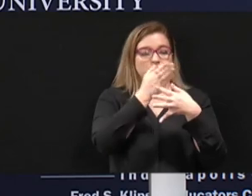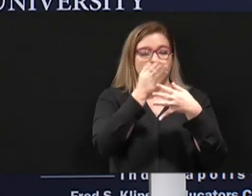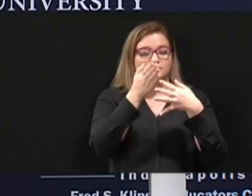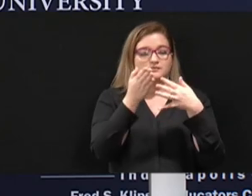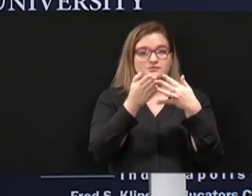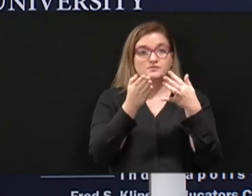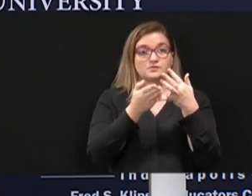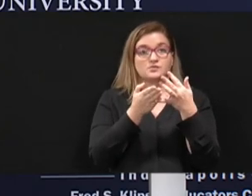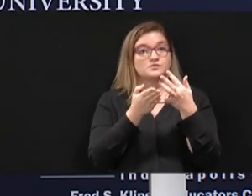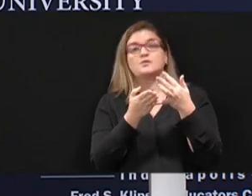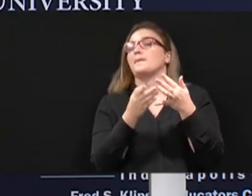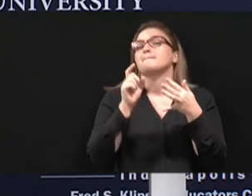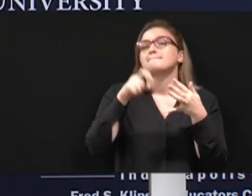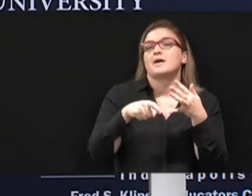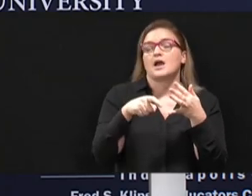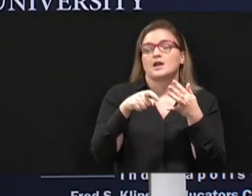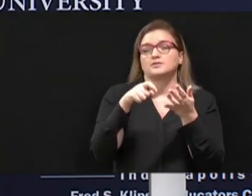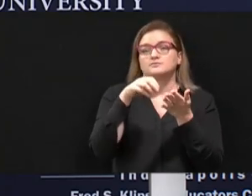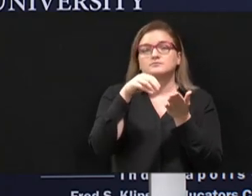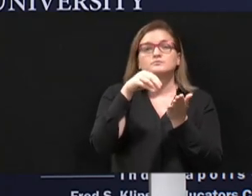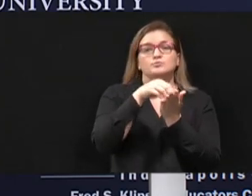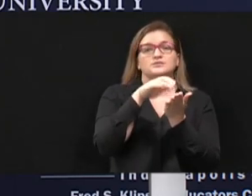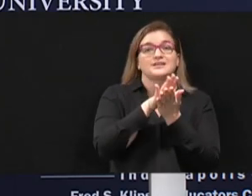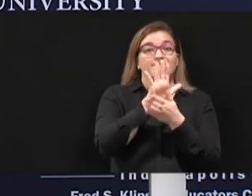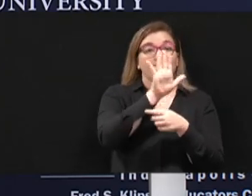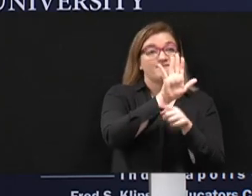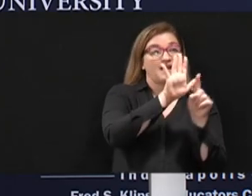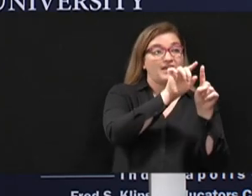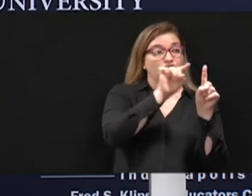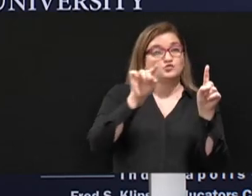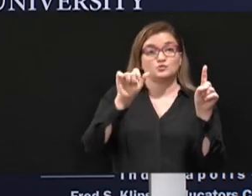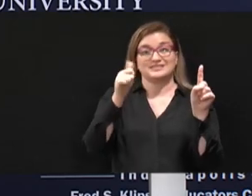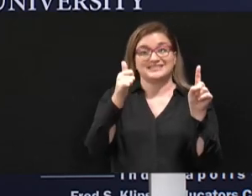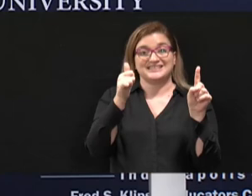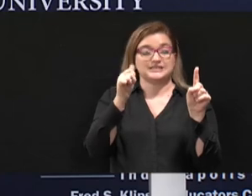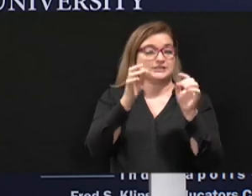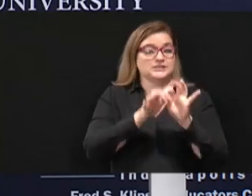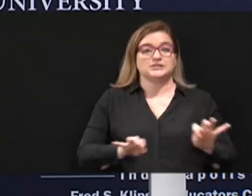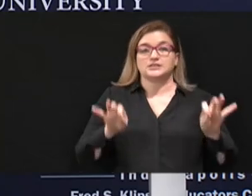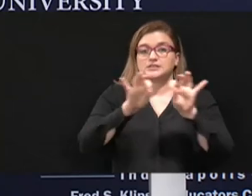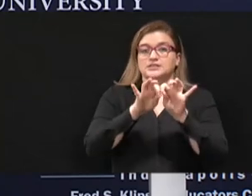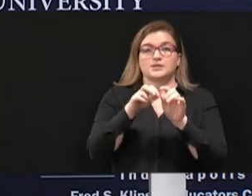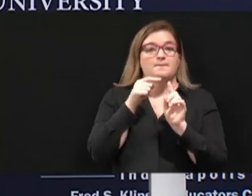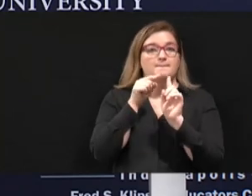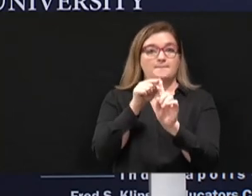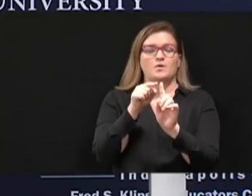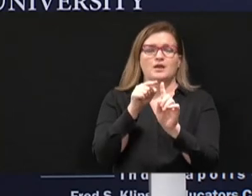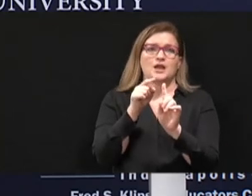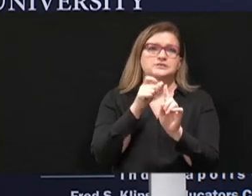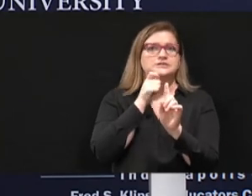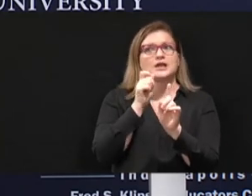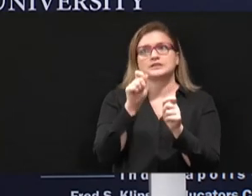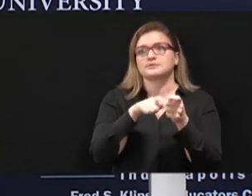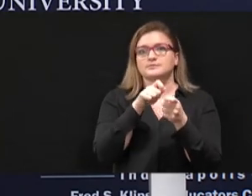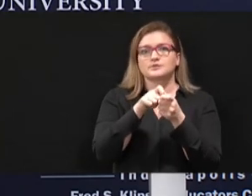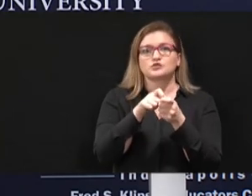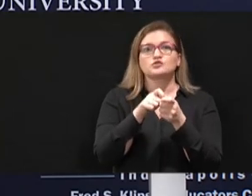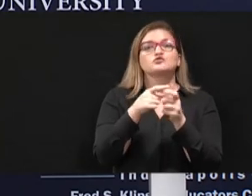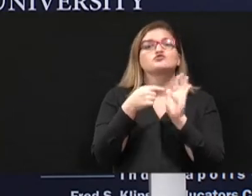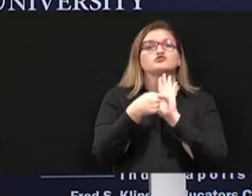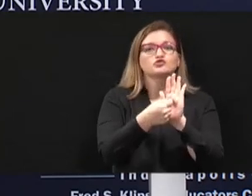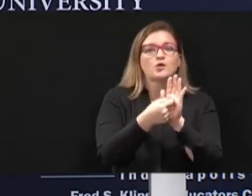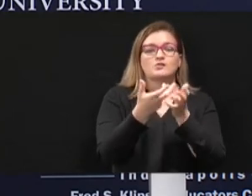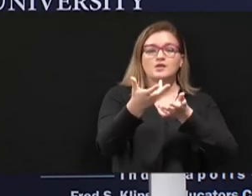watch them, write down 5 to 10 key points. We're not looking for anything specific, just something that shows engagement and